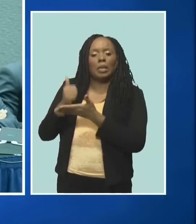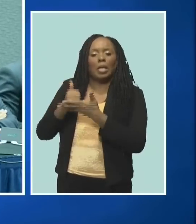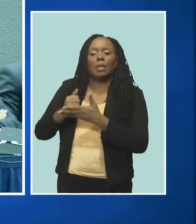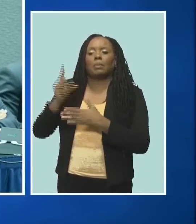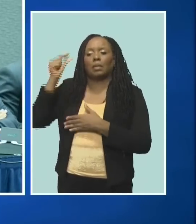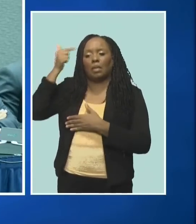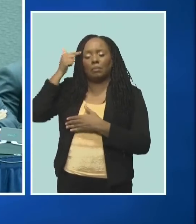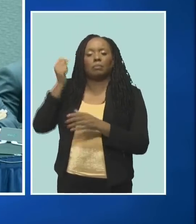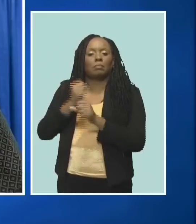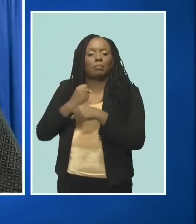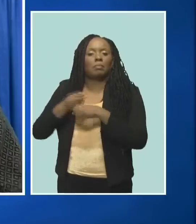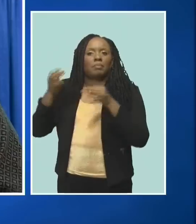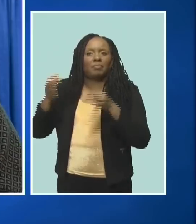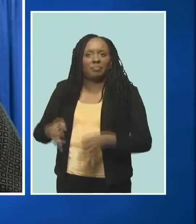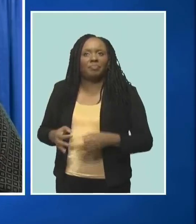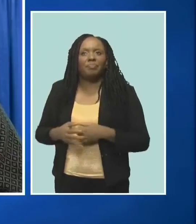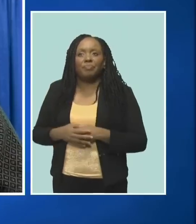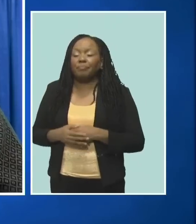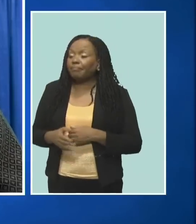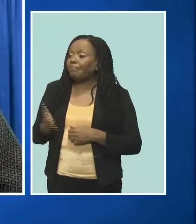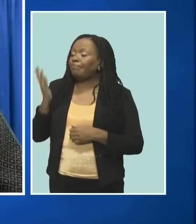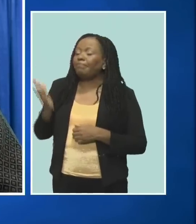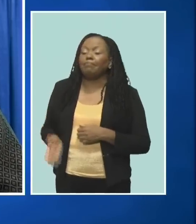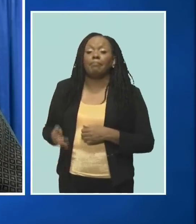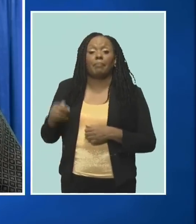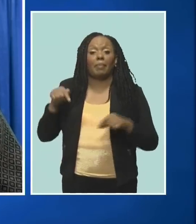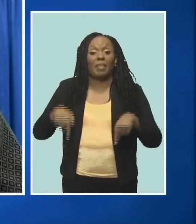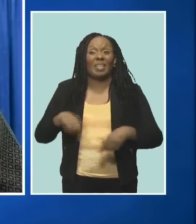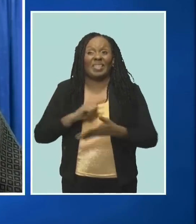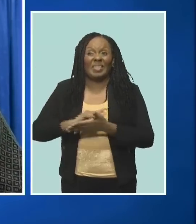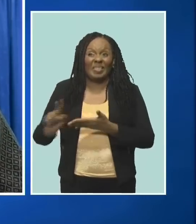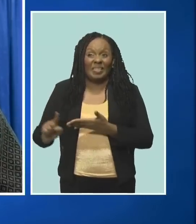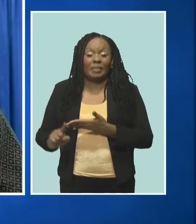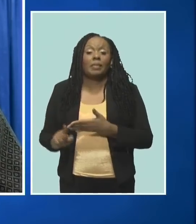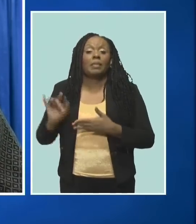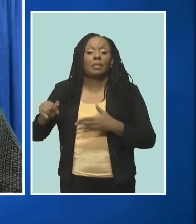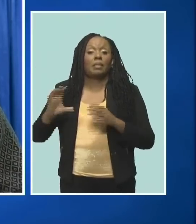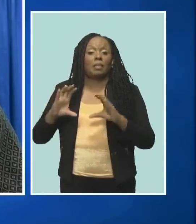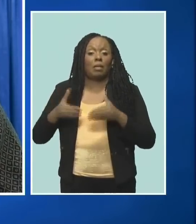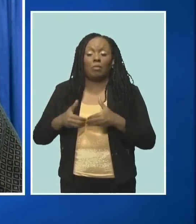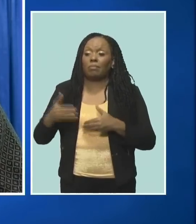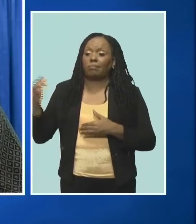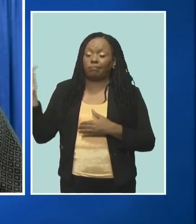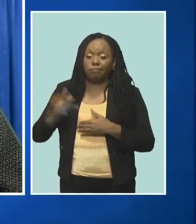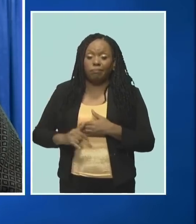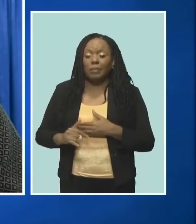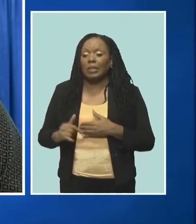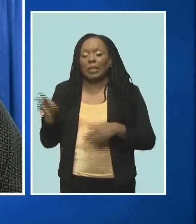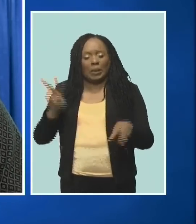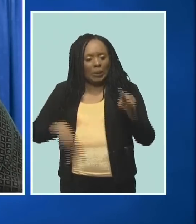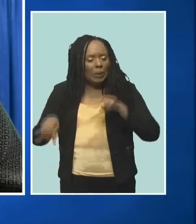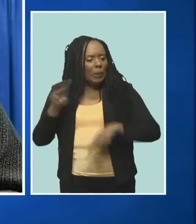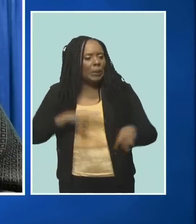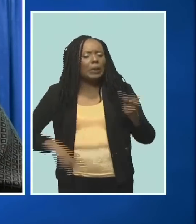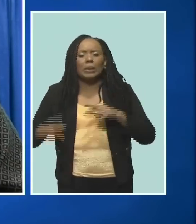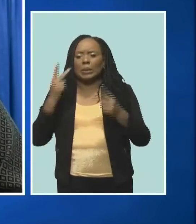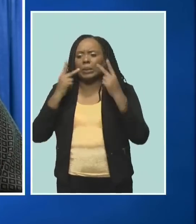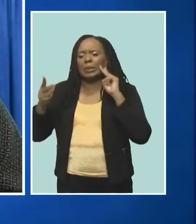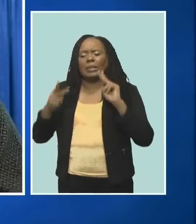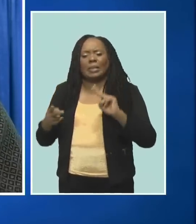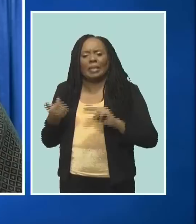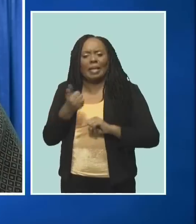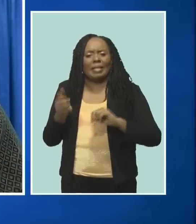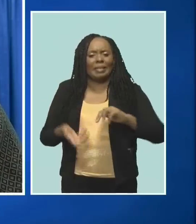process. The purpose of ECLAC being here this week is really to help the country to see from an assessment point of view damage as well, where we